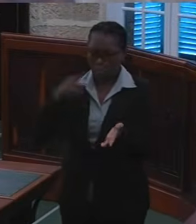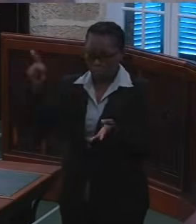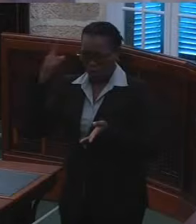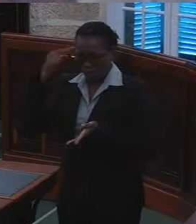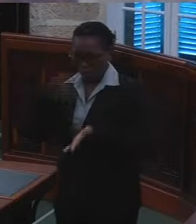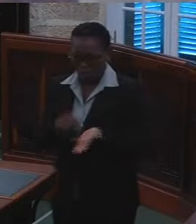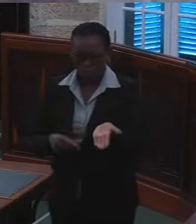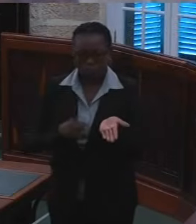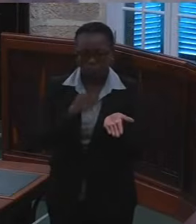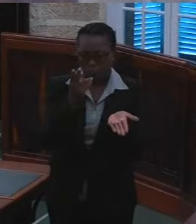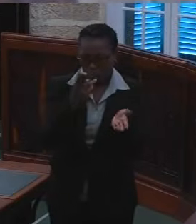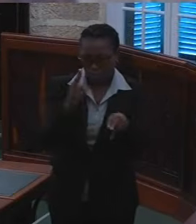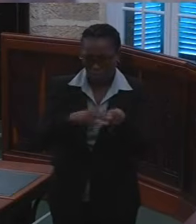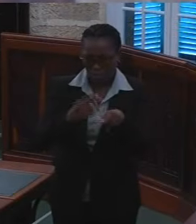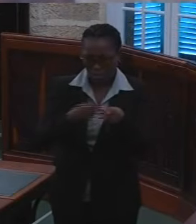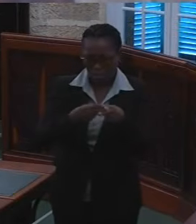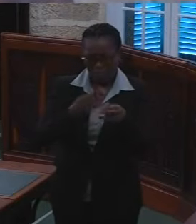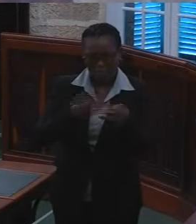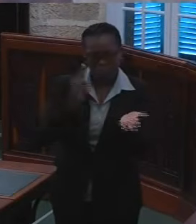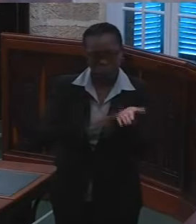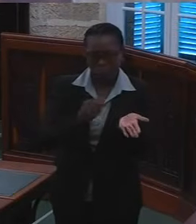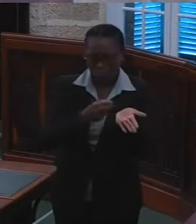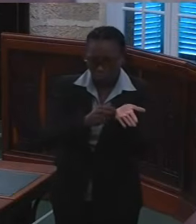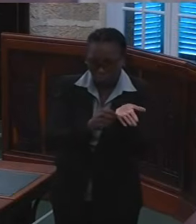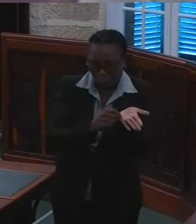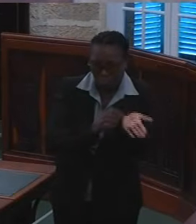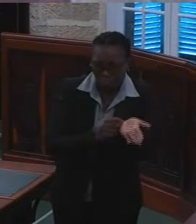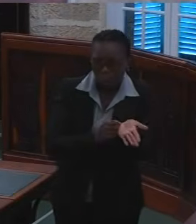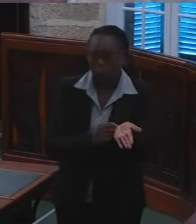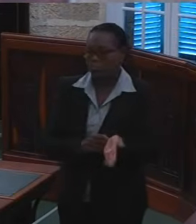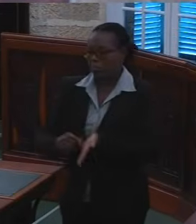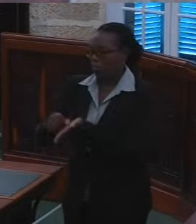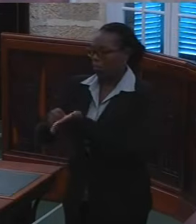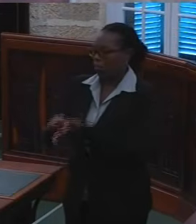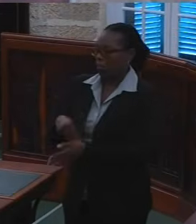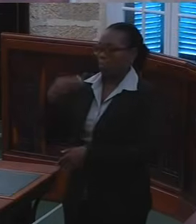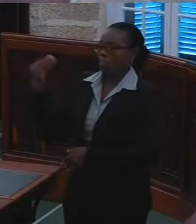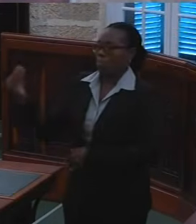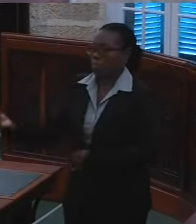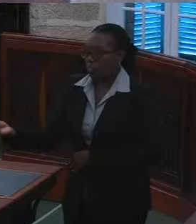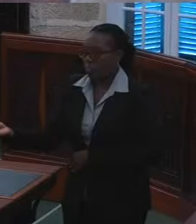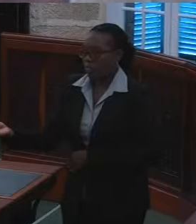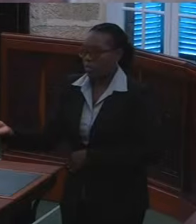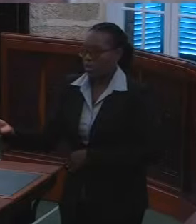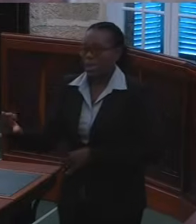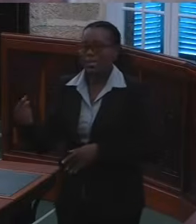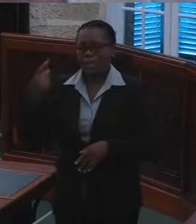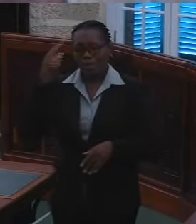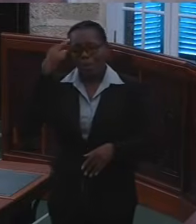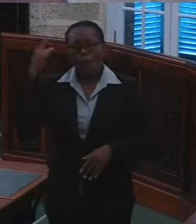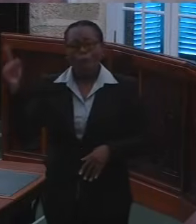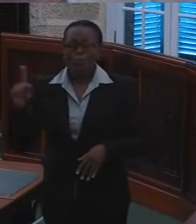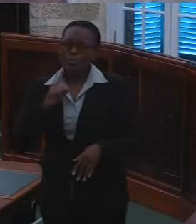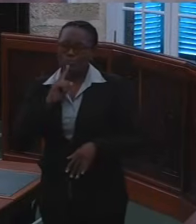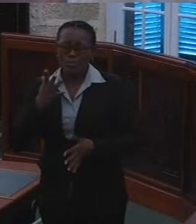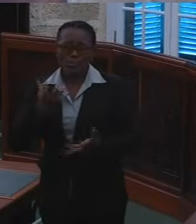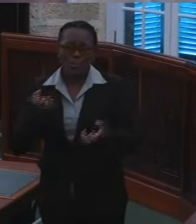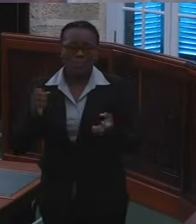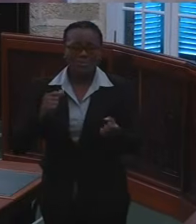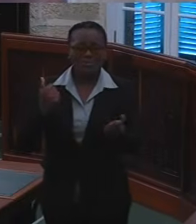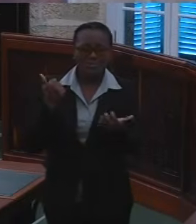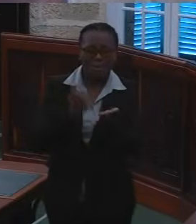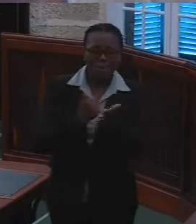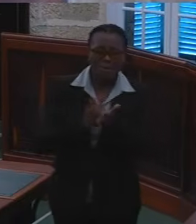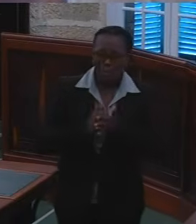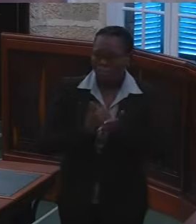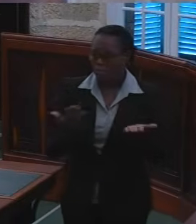whatever. Sometimes they're oblivious to what they did, thinking that the person is genuine in their efforts. And lo and